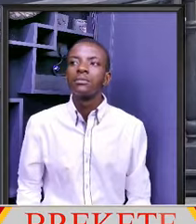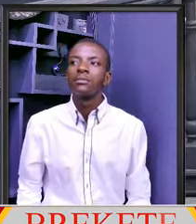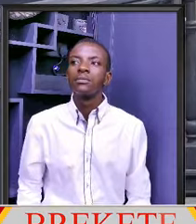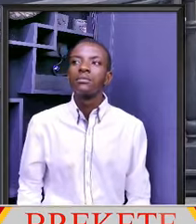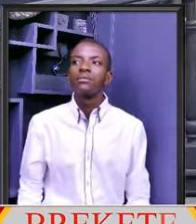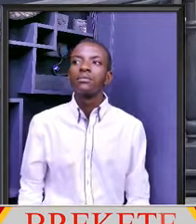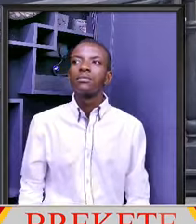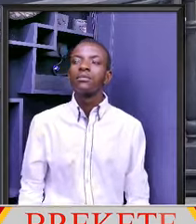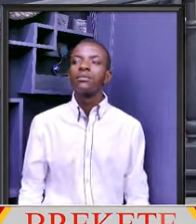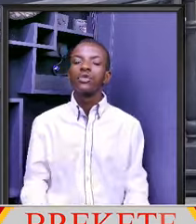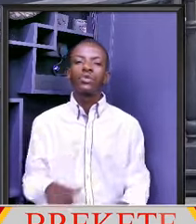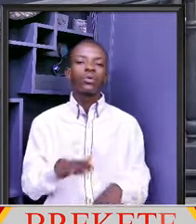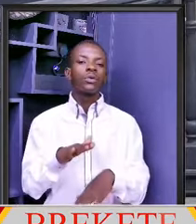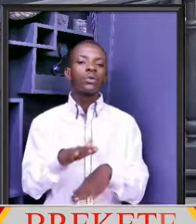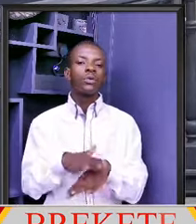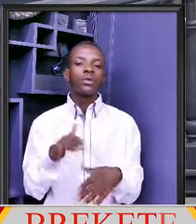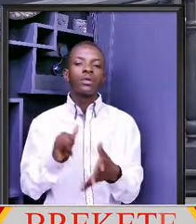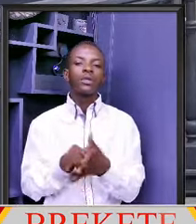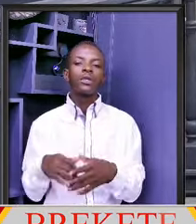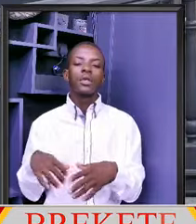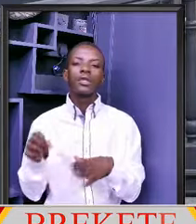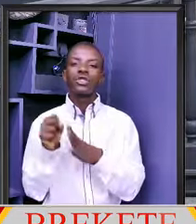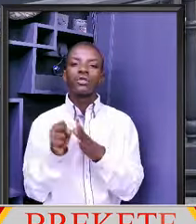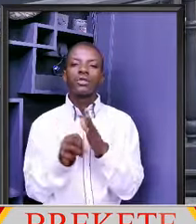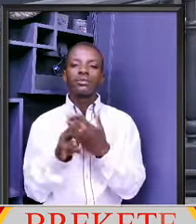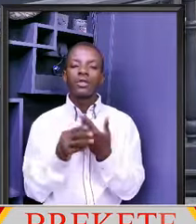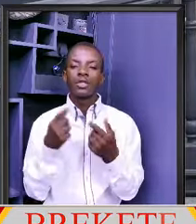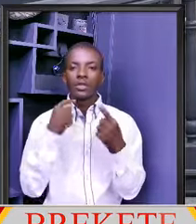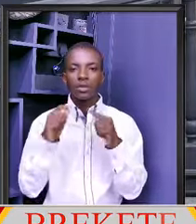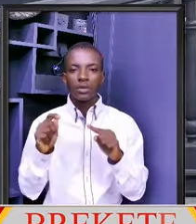Okay, so carry this one. You know, on that statement, my ordinary president,